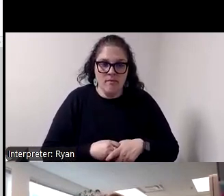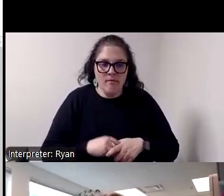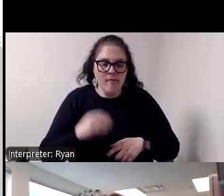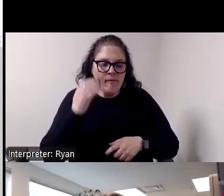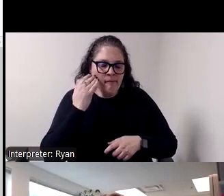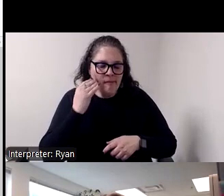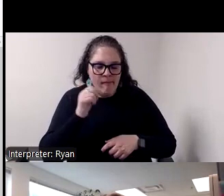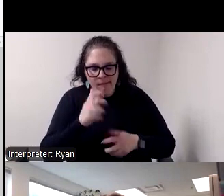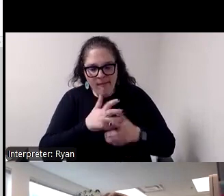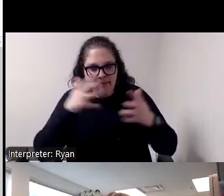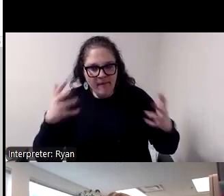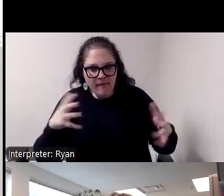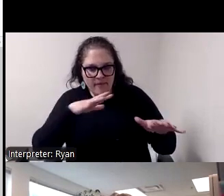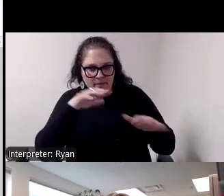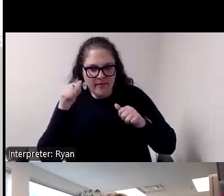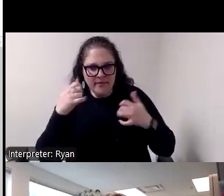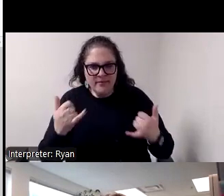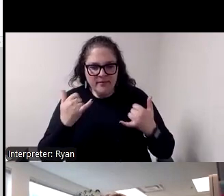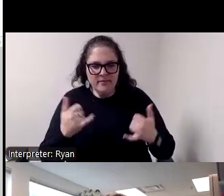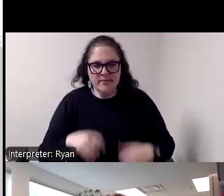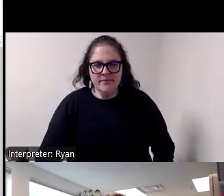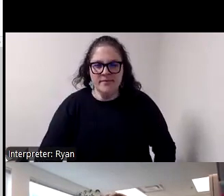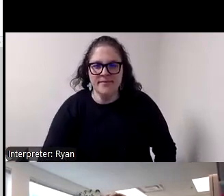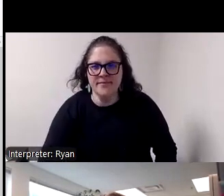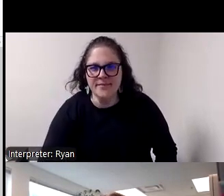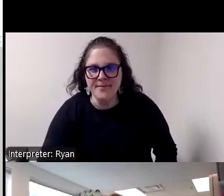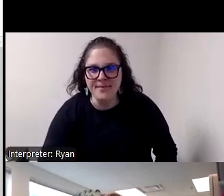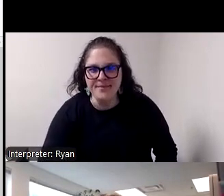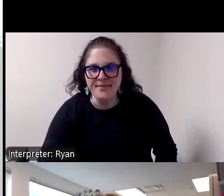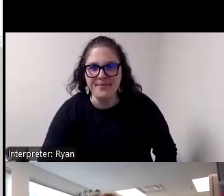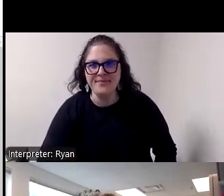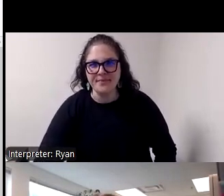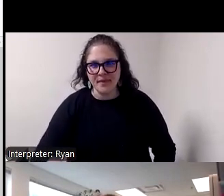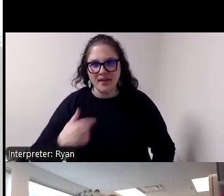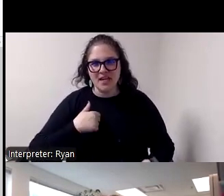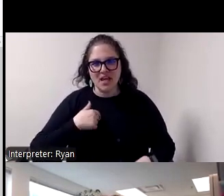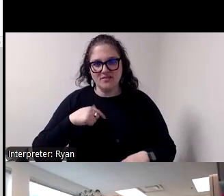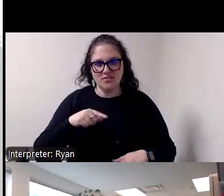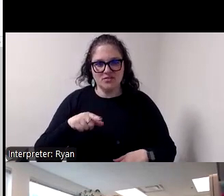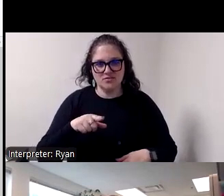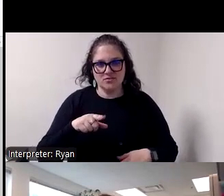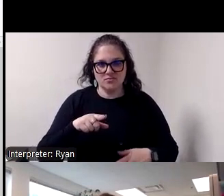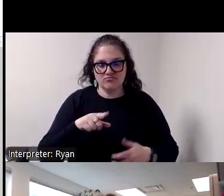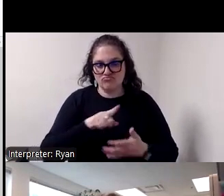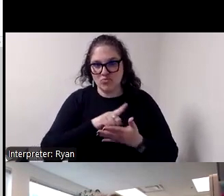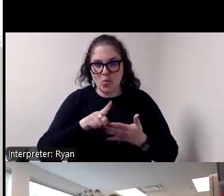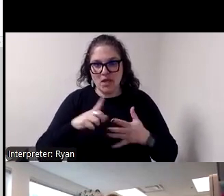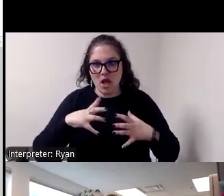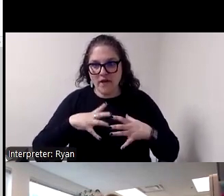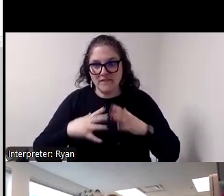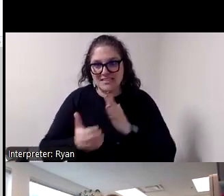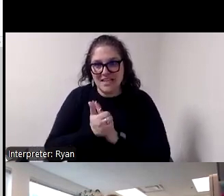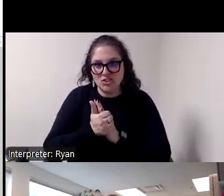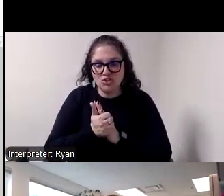leave right now, so let's just do an example and say I took this whole week off and attached my leave slip